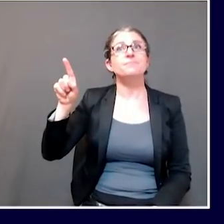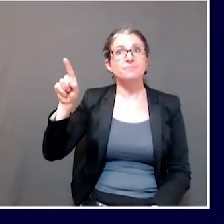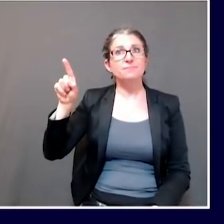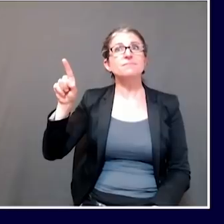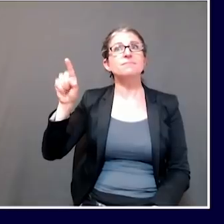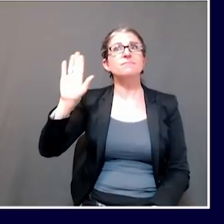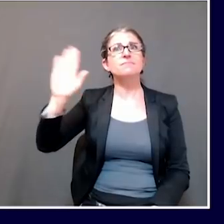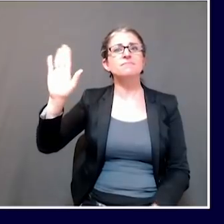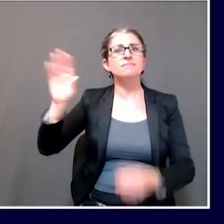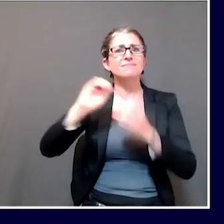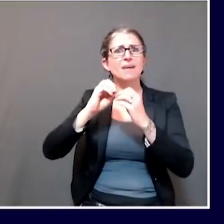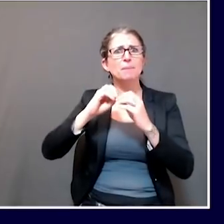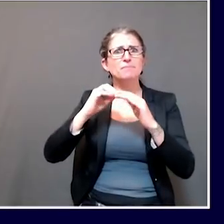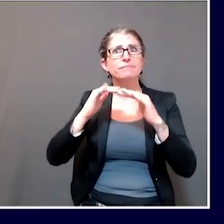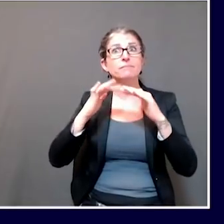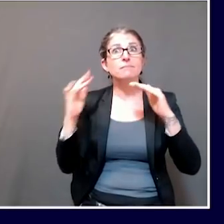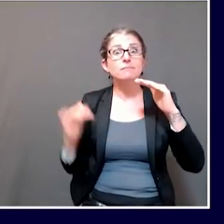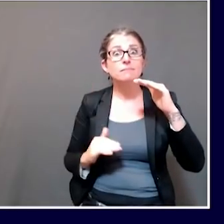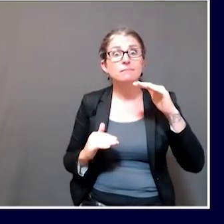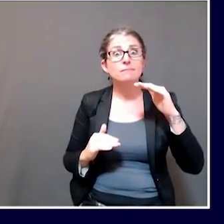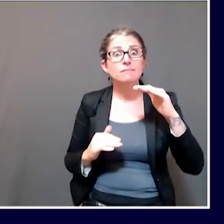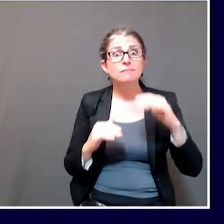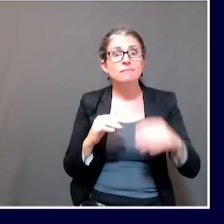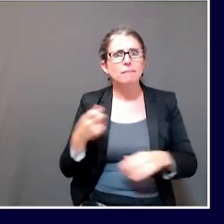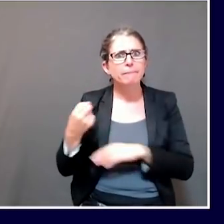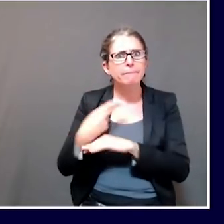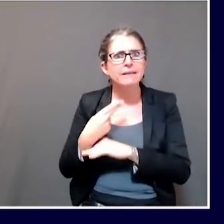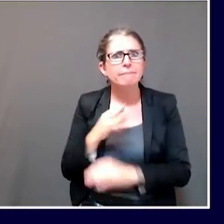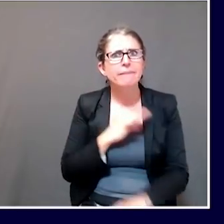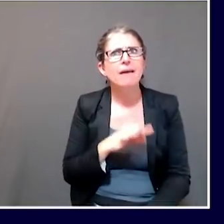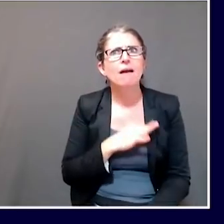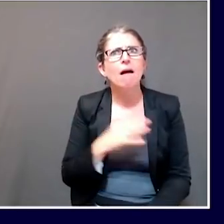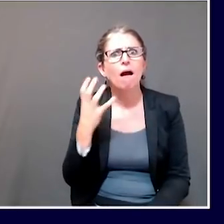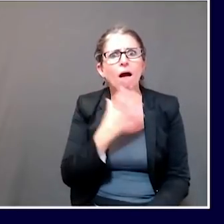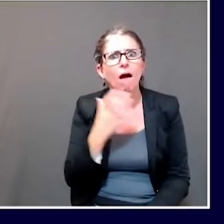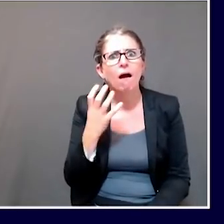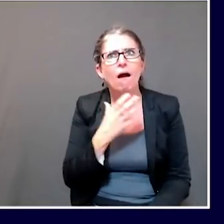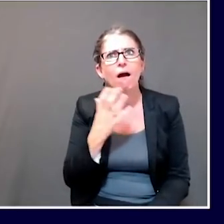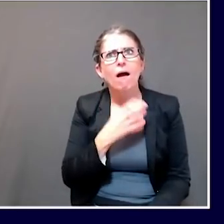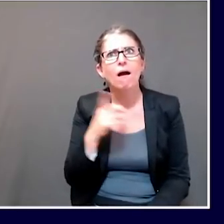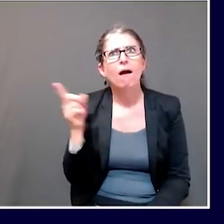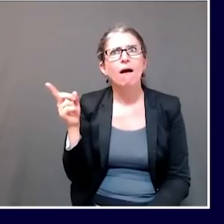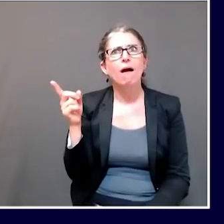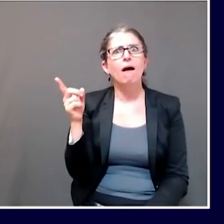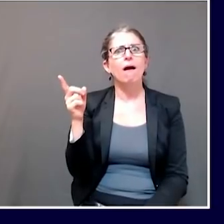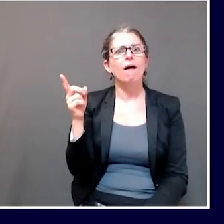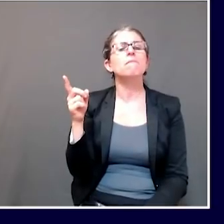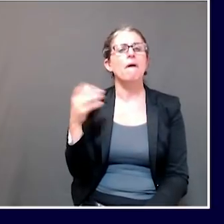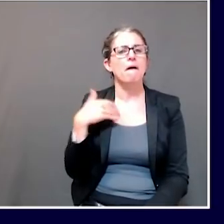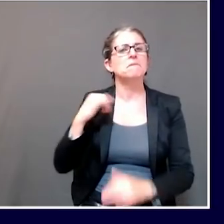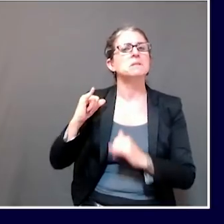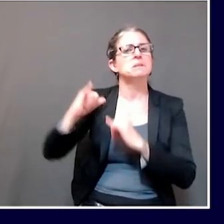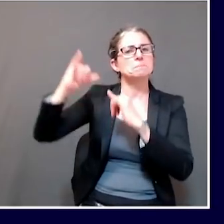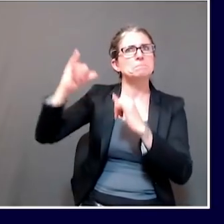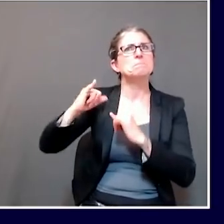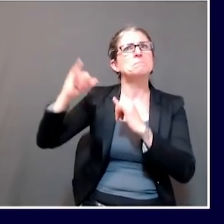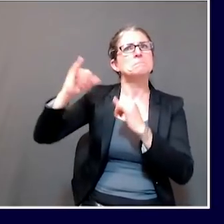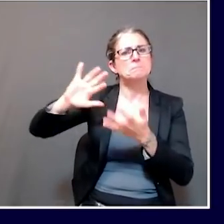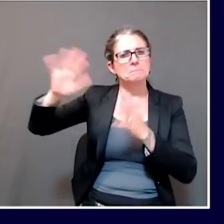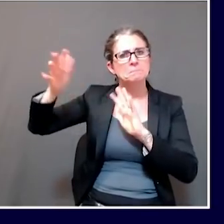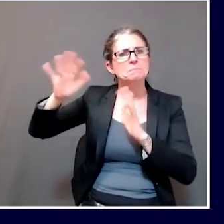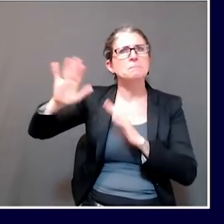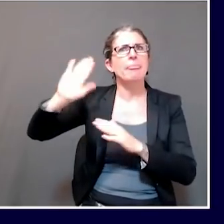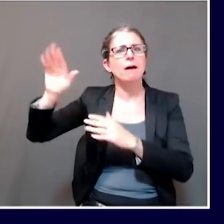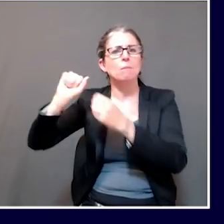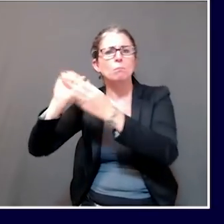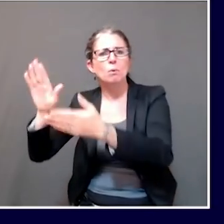areas share, you know, some geographic and demographic similarities. And I'm just wondering if you have any thoughts on